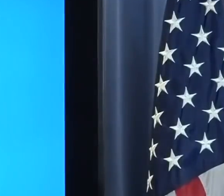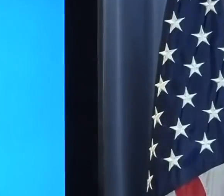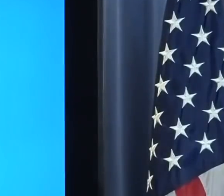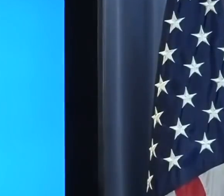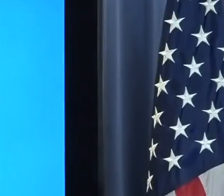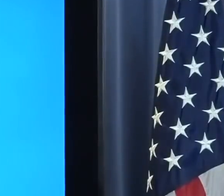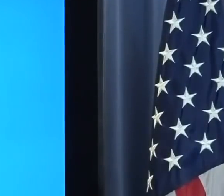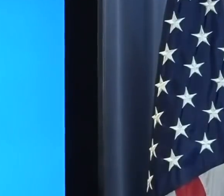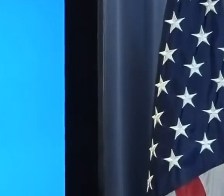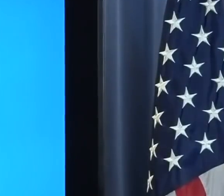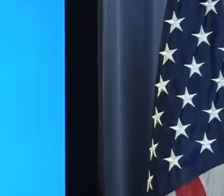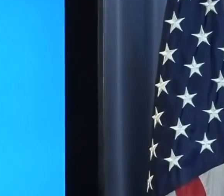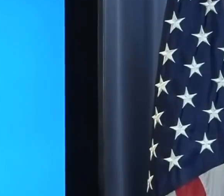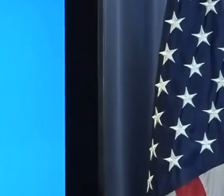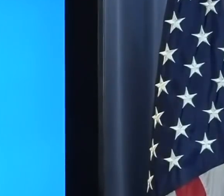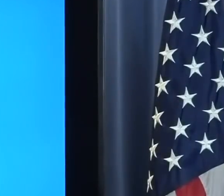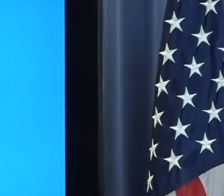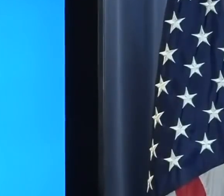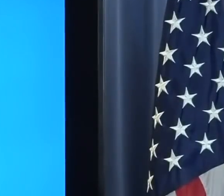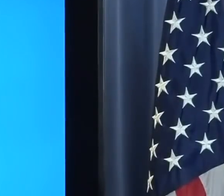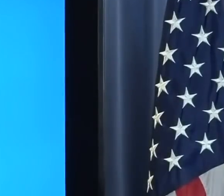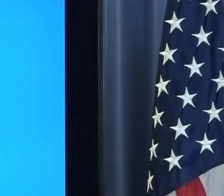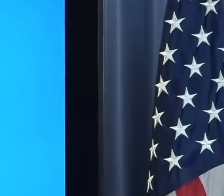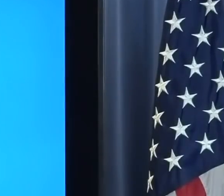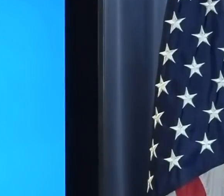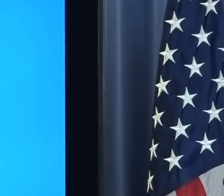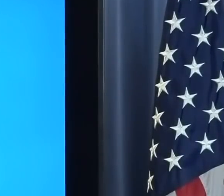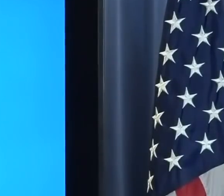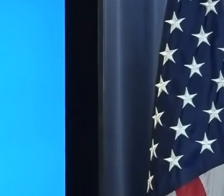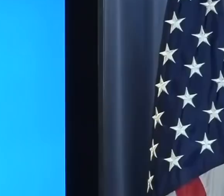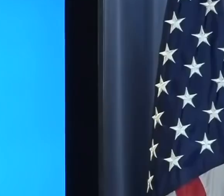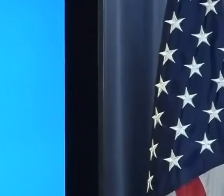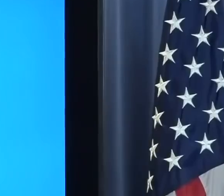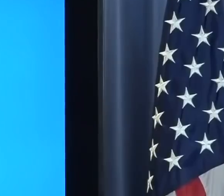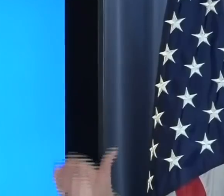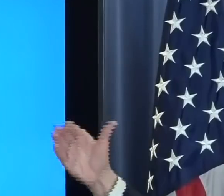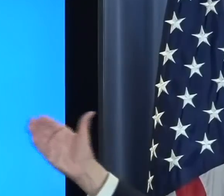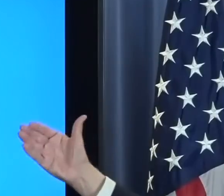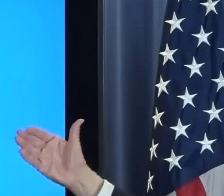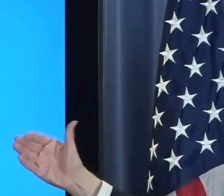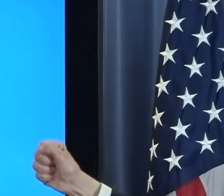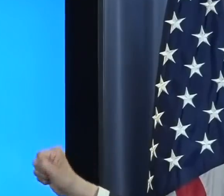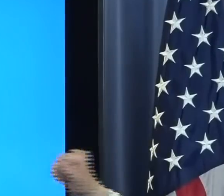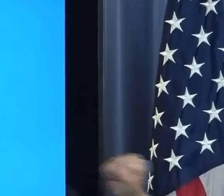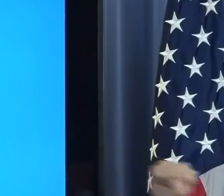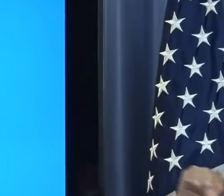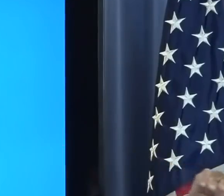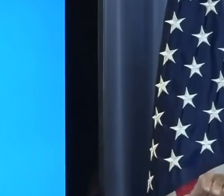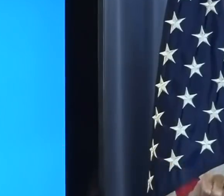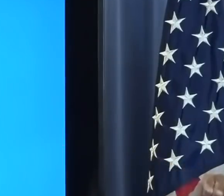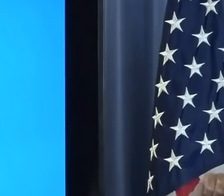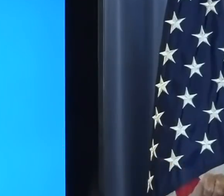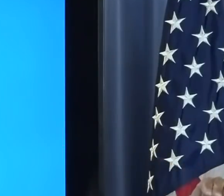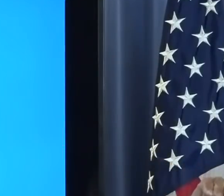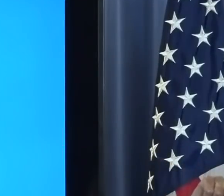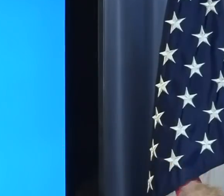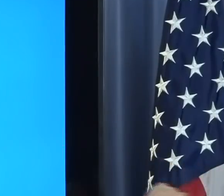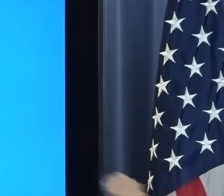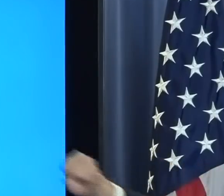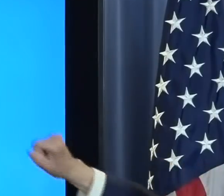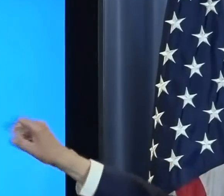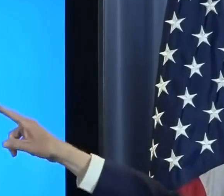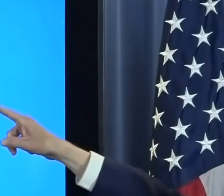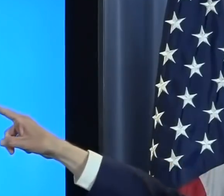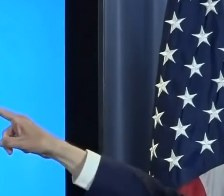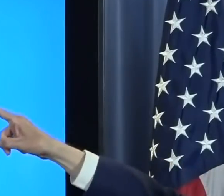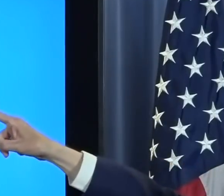On Thursday, we'll look at some other more detailed numbers. But these are the kind of the general numbers. As you can